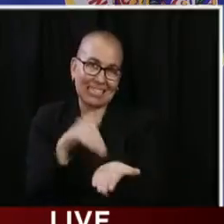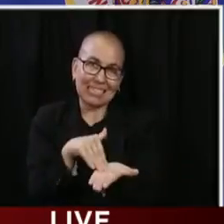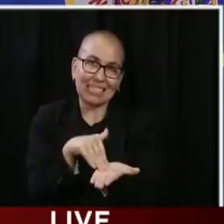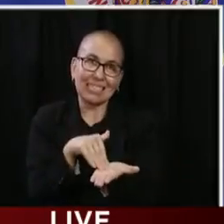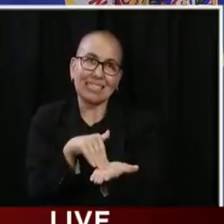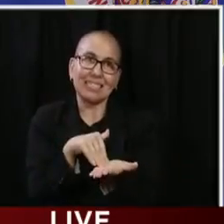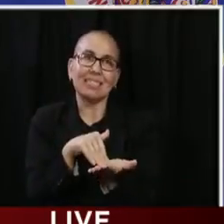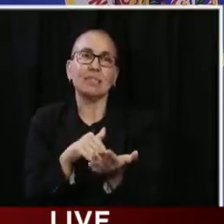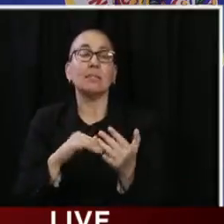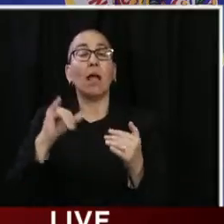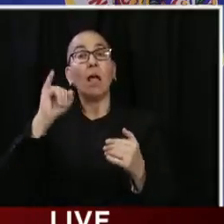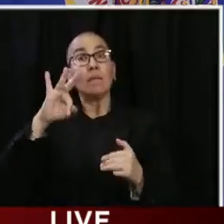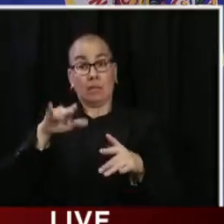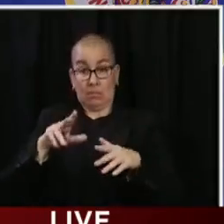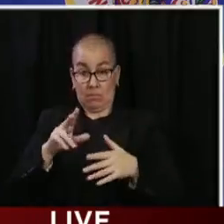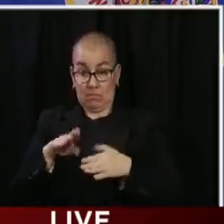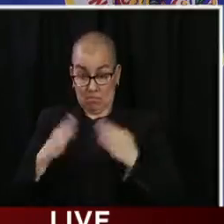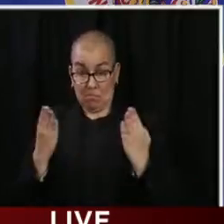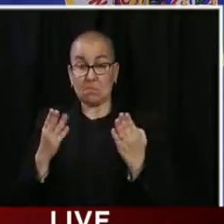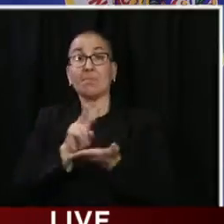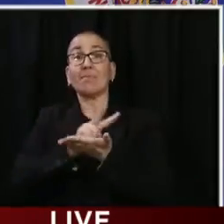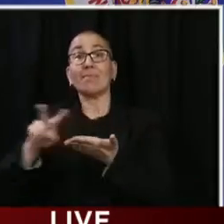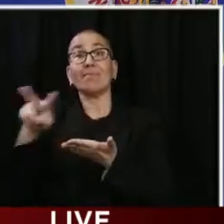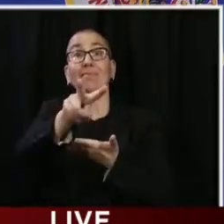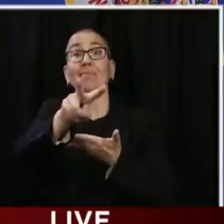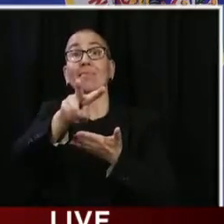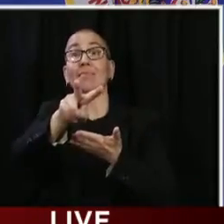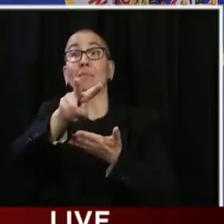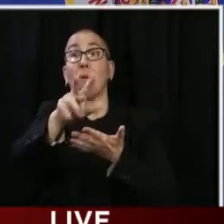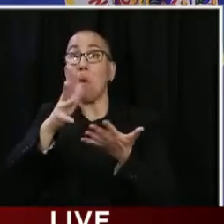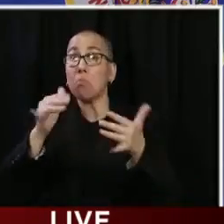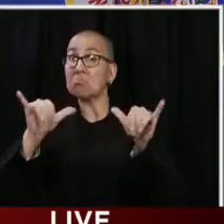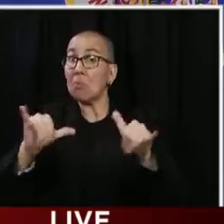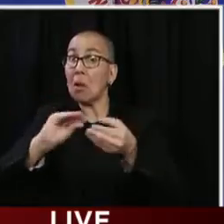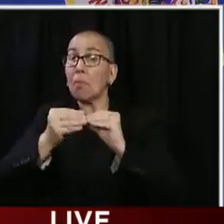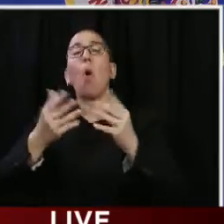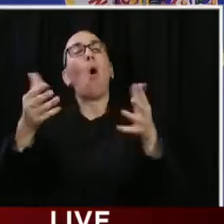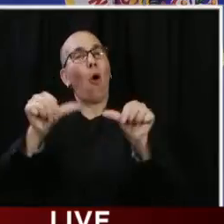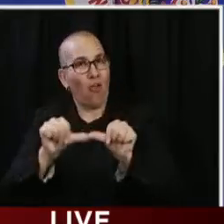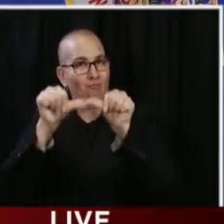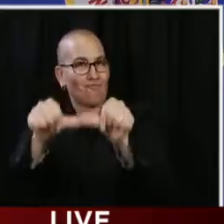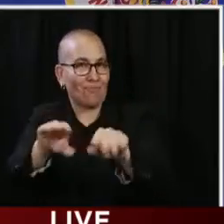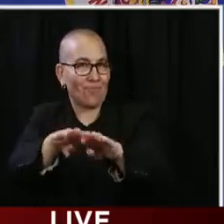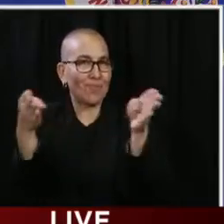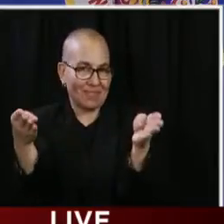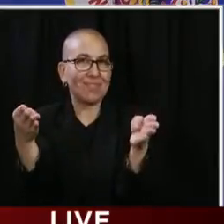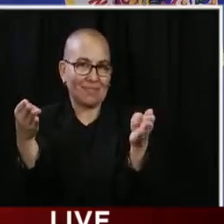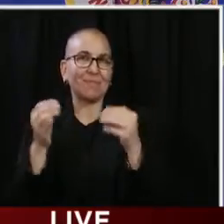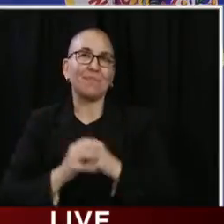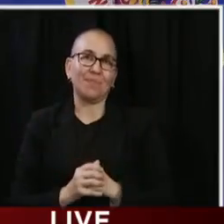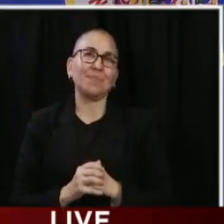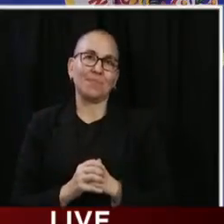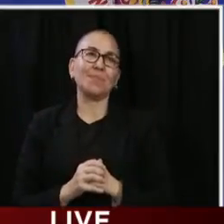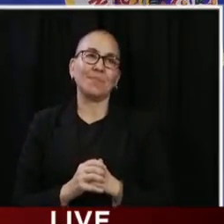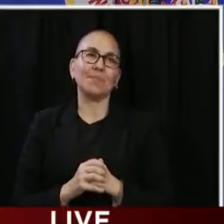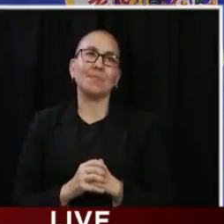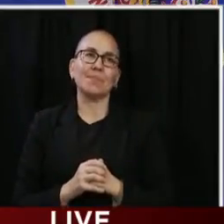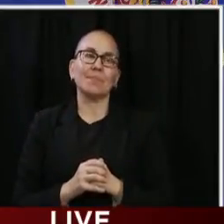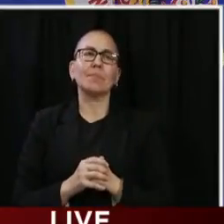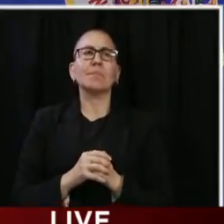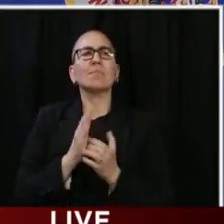out there are just a few things when people say why this over this. And I want to acknowledge again, this is not a perfect science.